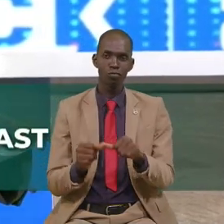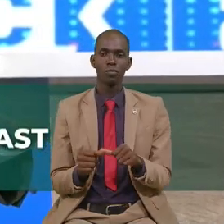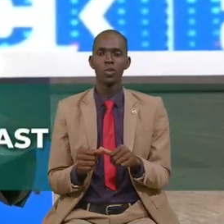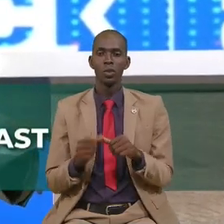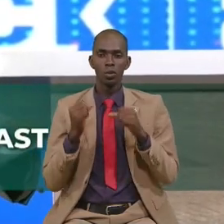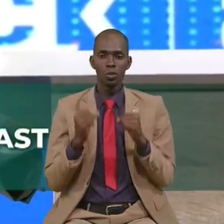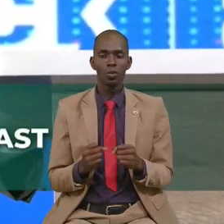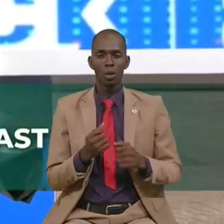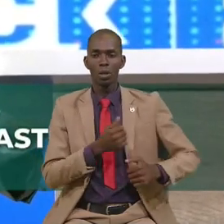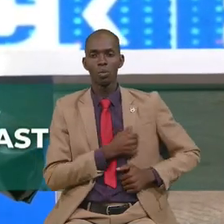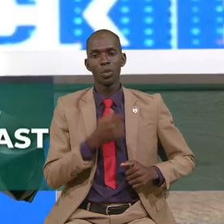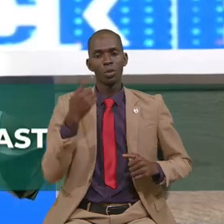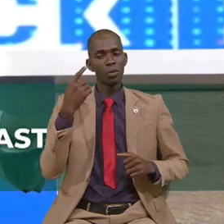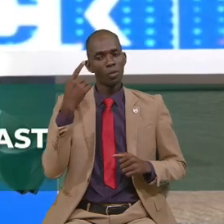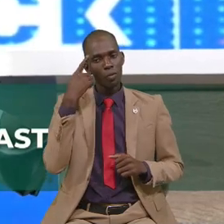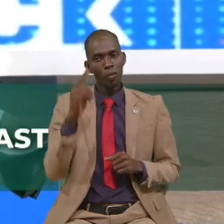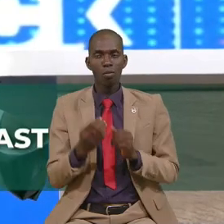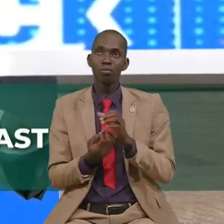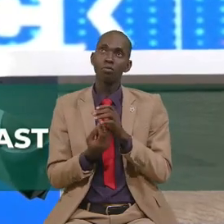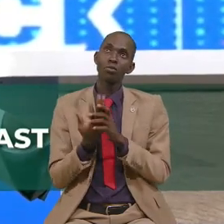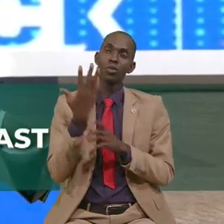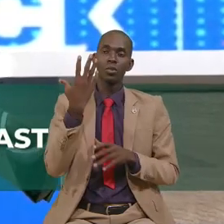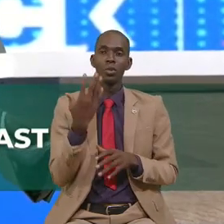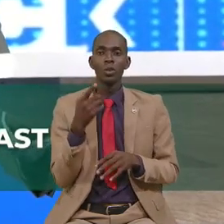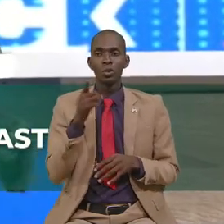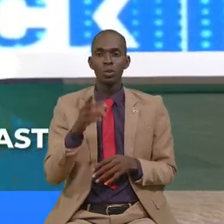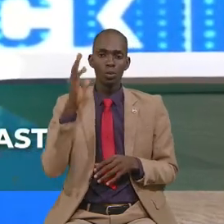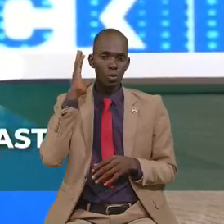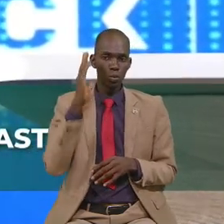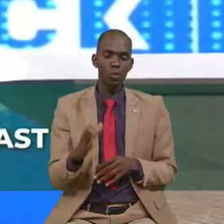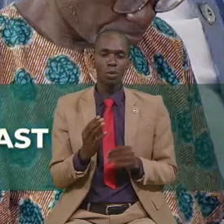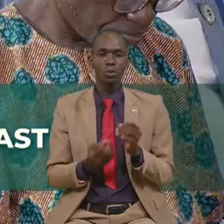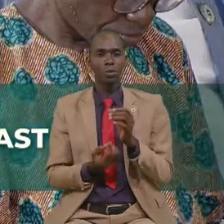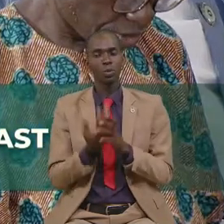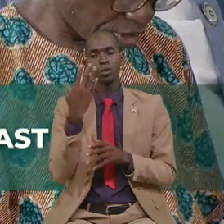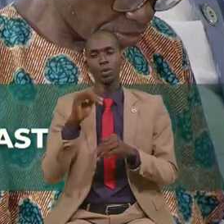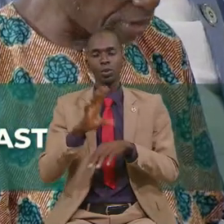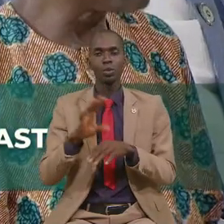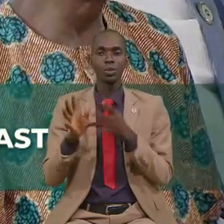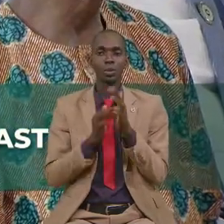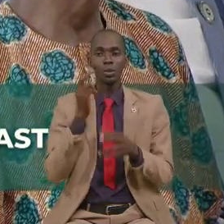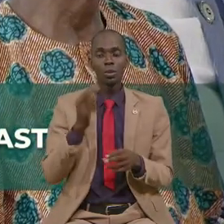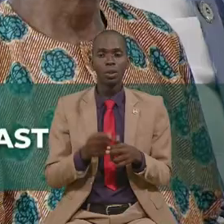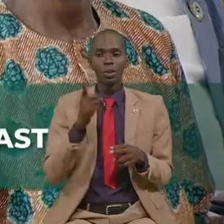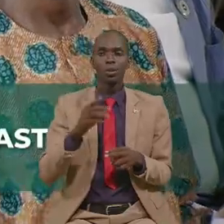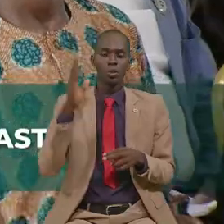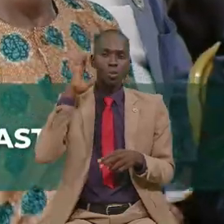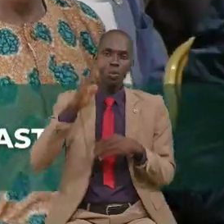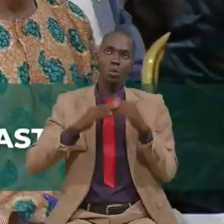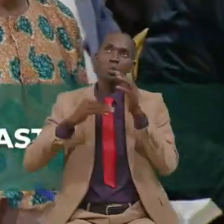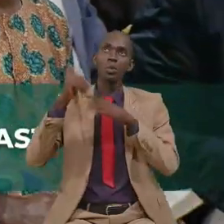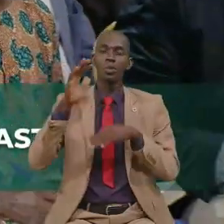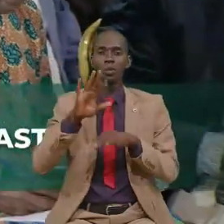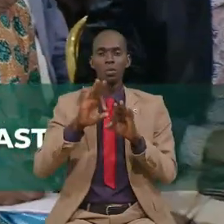army edifying. You will edify the church. You will edify your